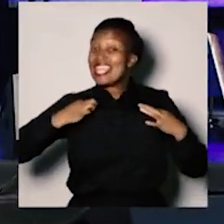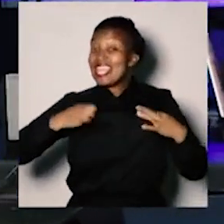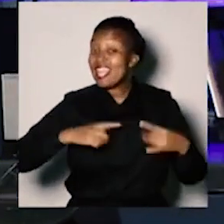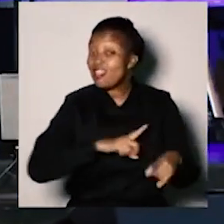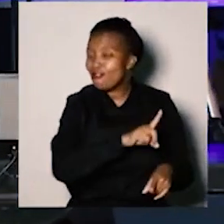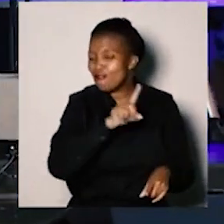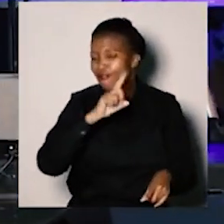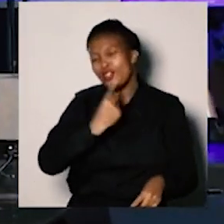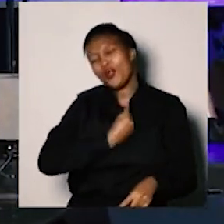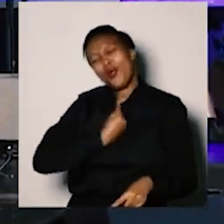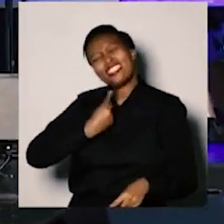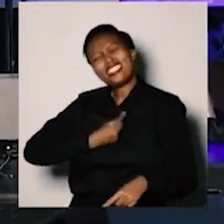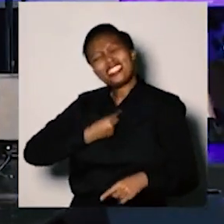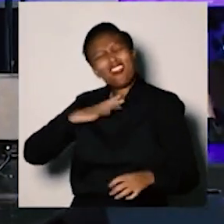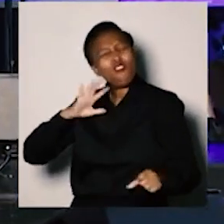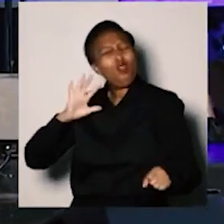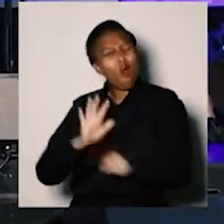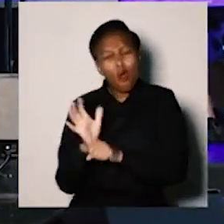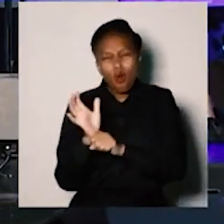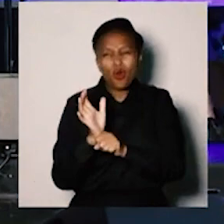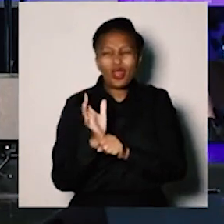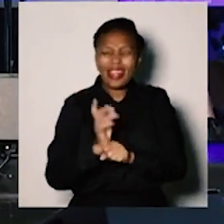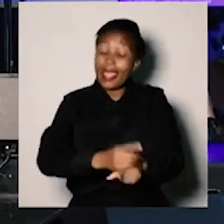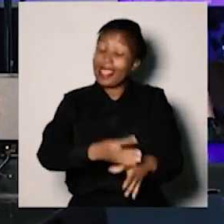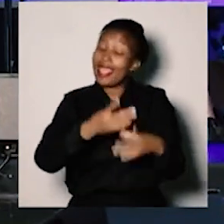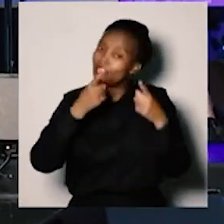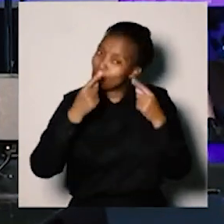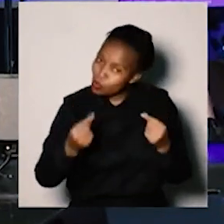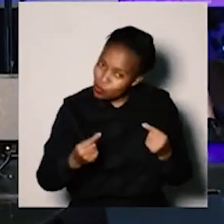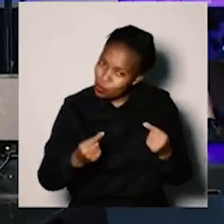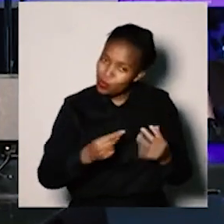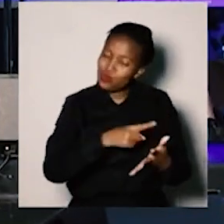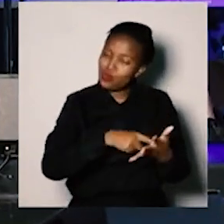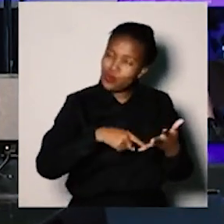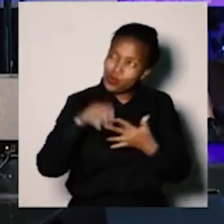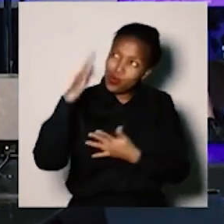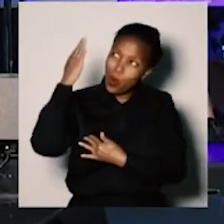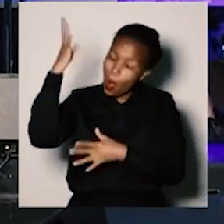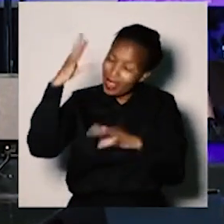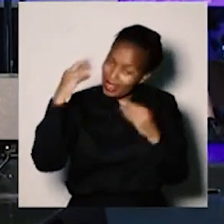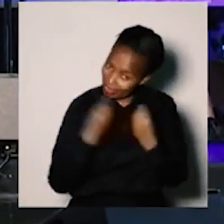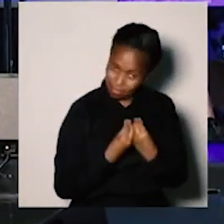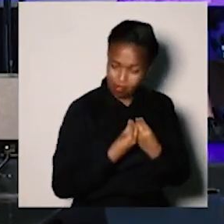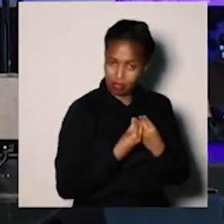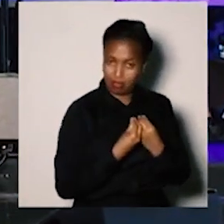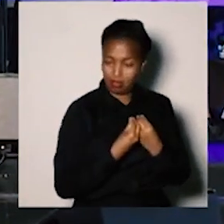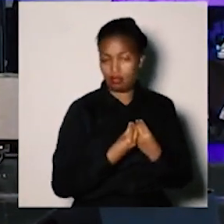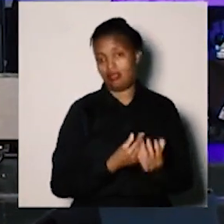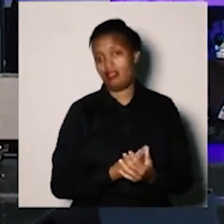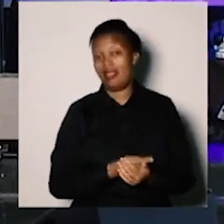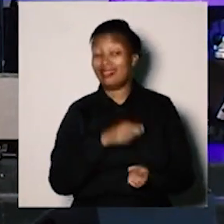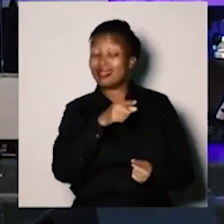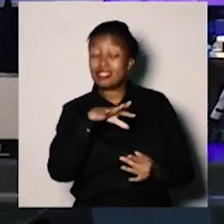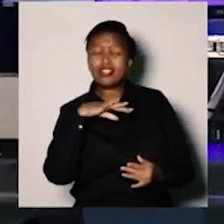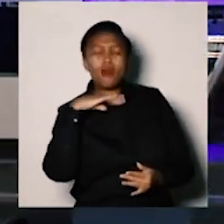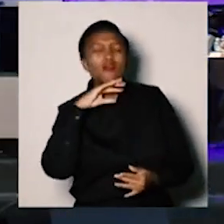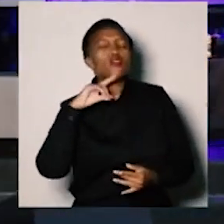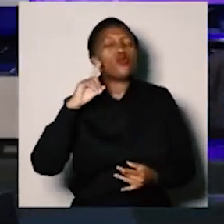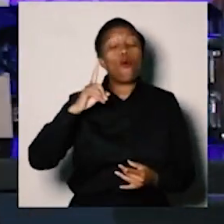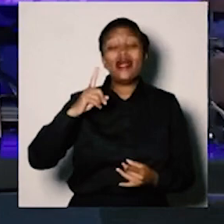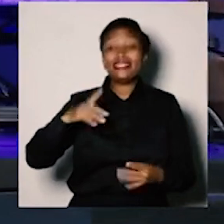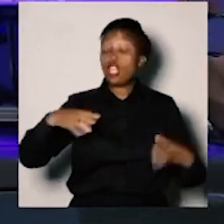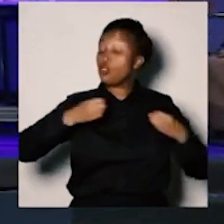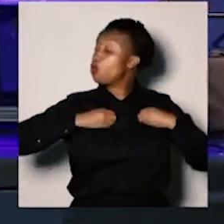wholly, exercise yourself in godliness. When you give yourself wholly is when you